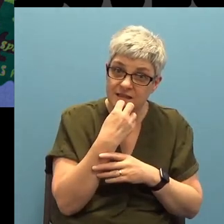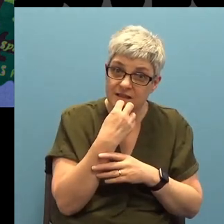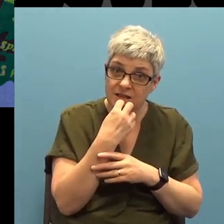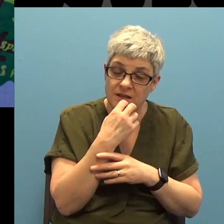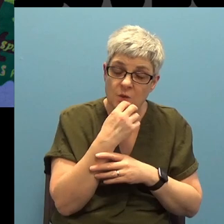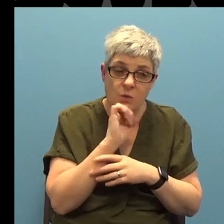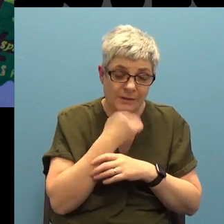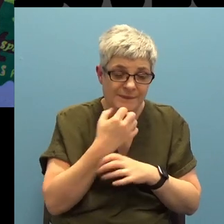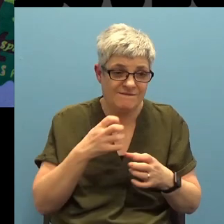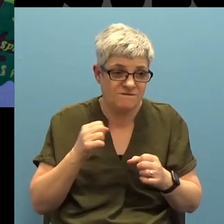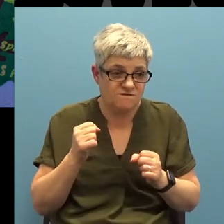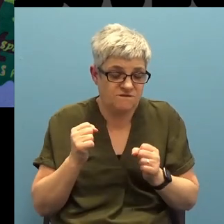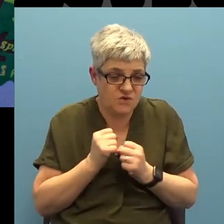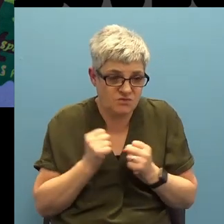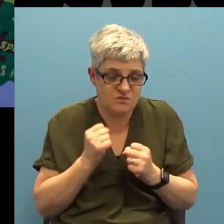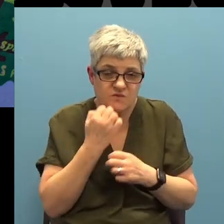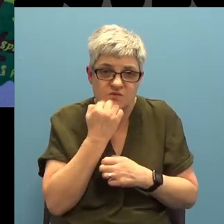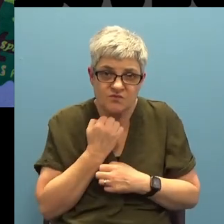will go freezing and hungry.